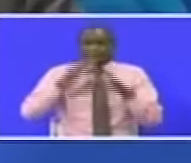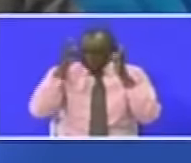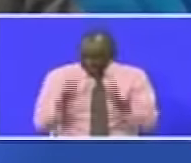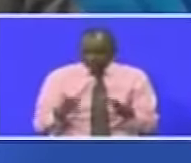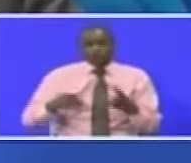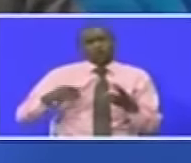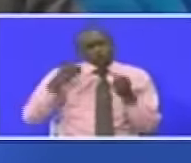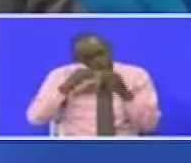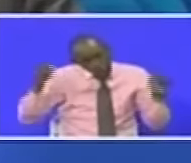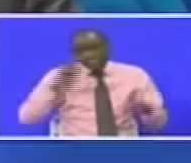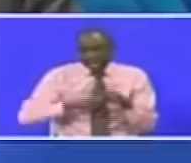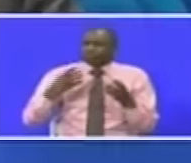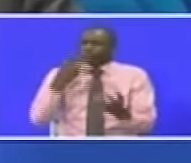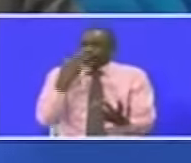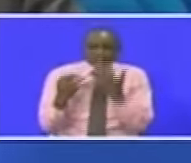tear gas for a long time,